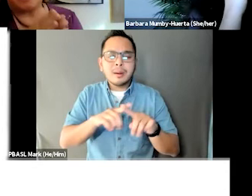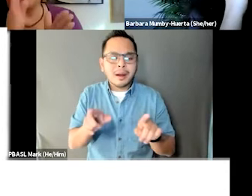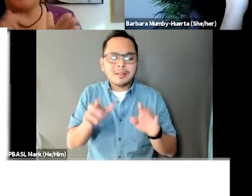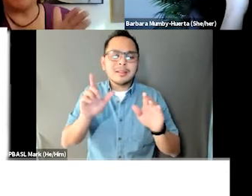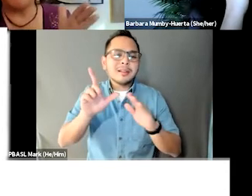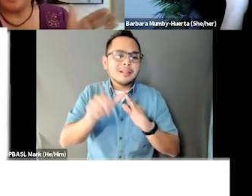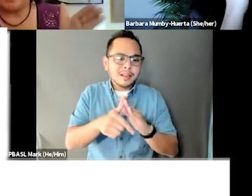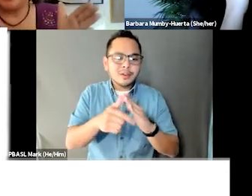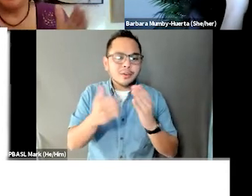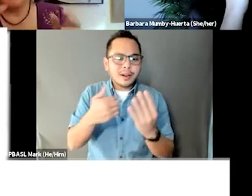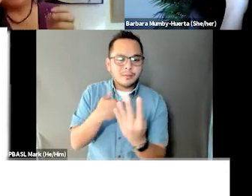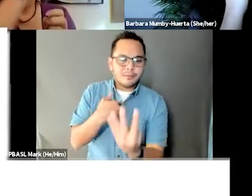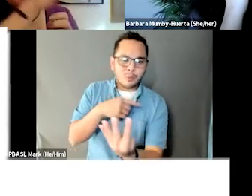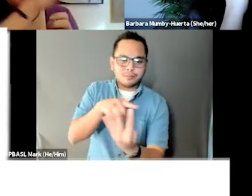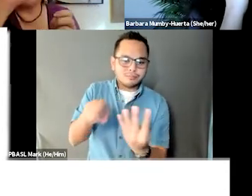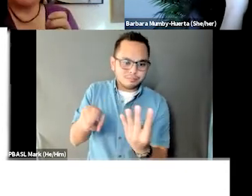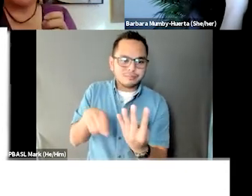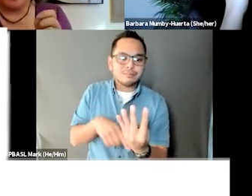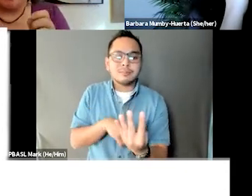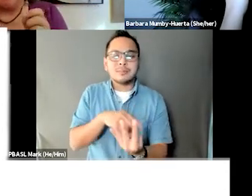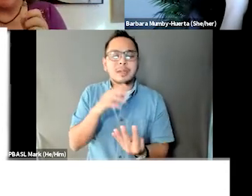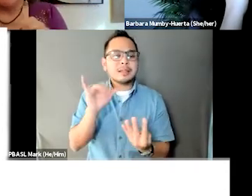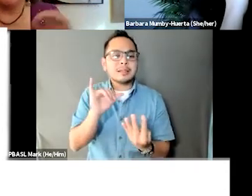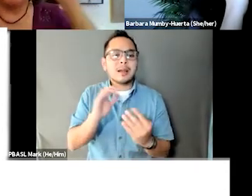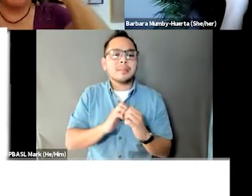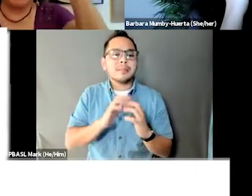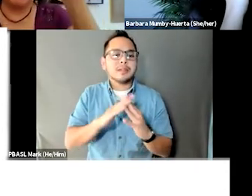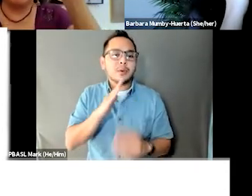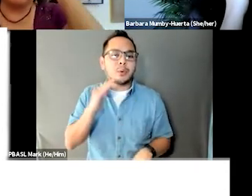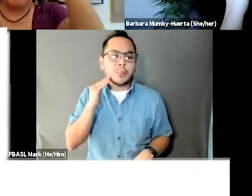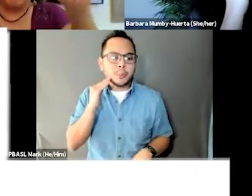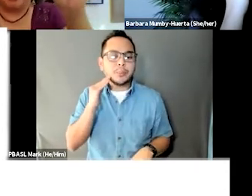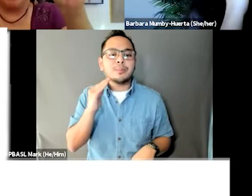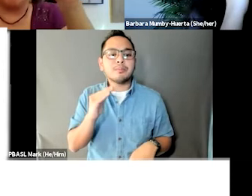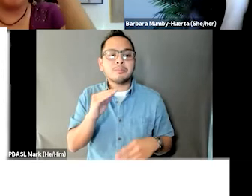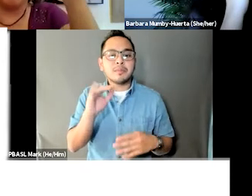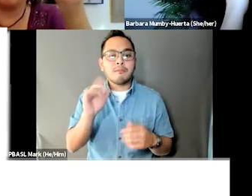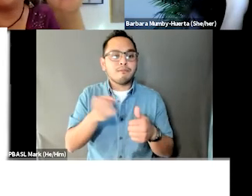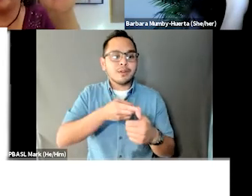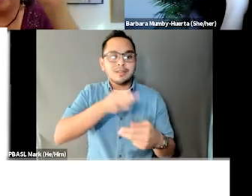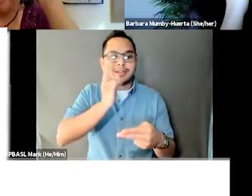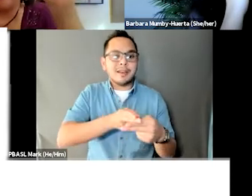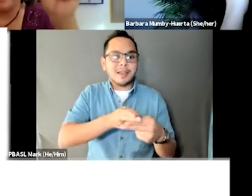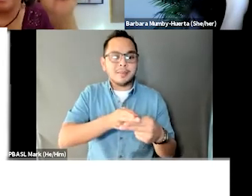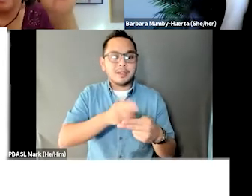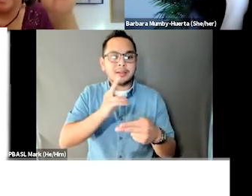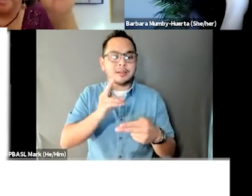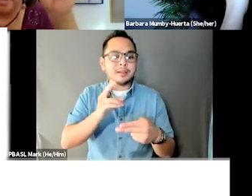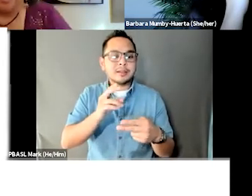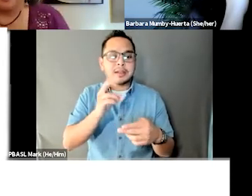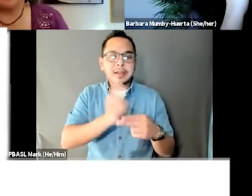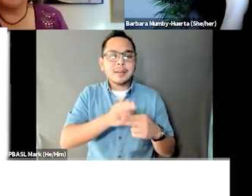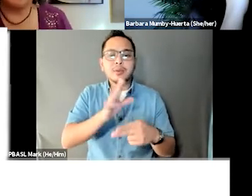basically right now there's 4 phases, and it happens like building a house. So the beginning is naming your hungry ghosts or your